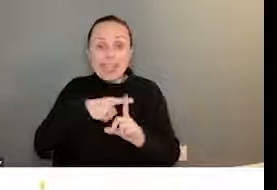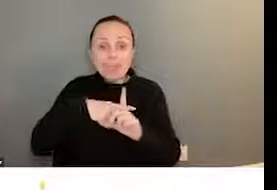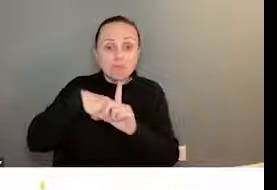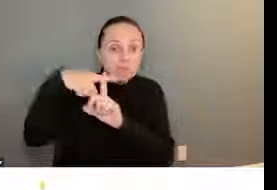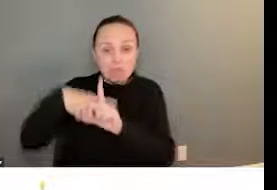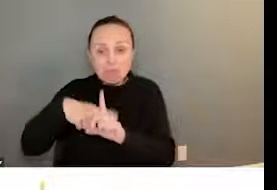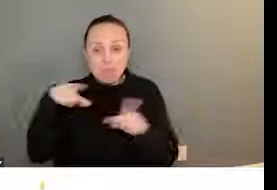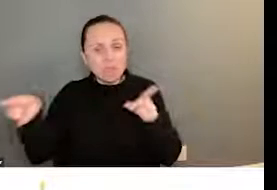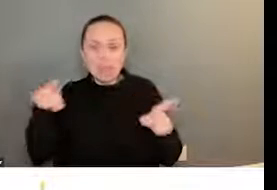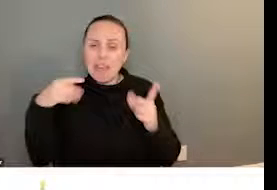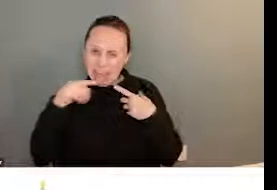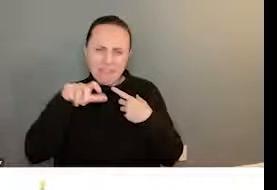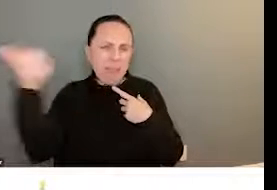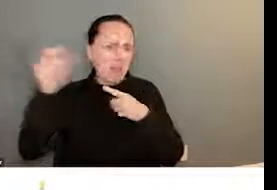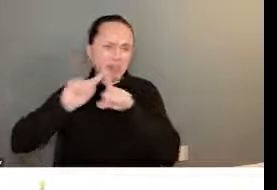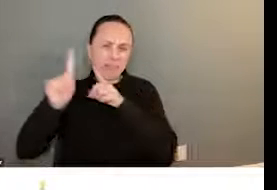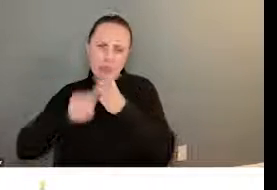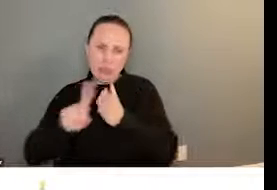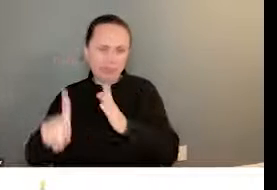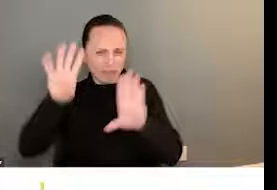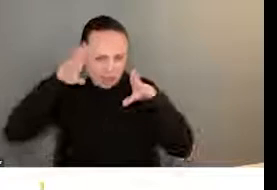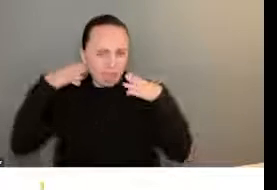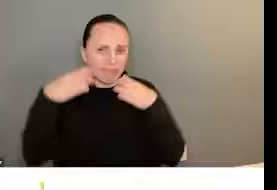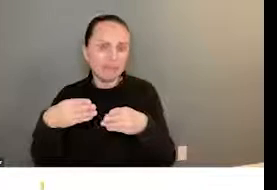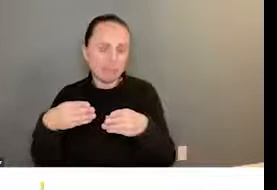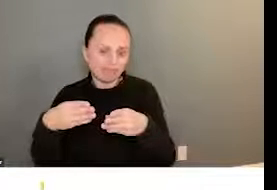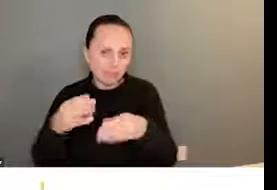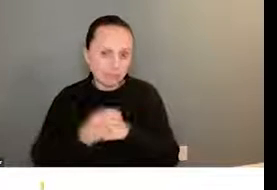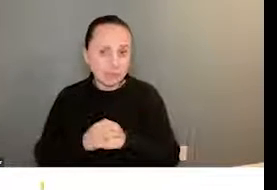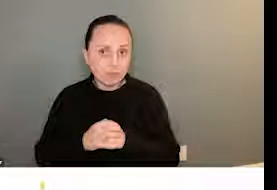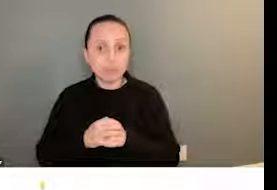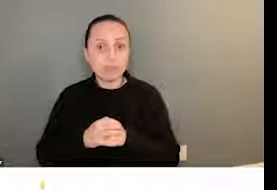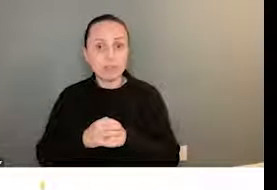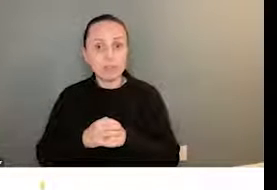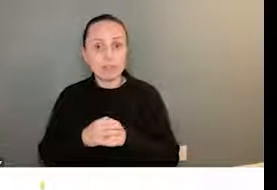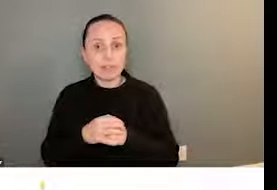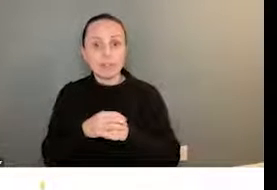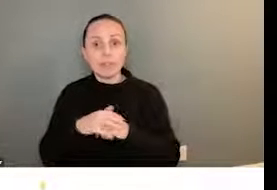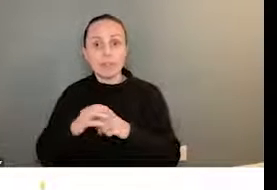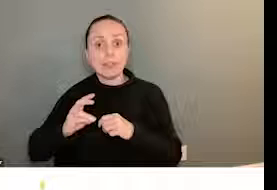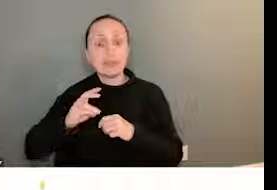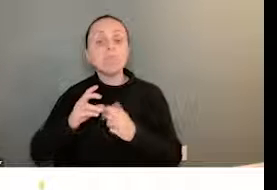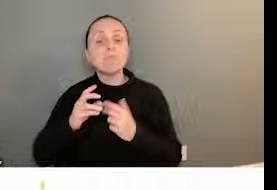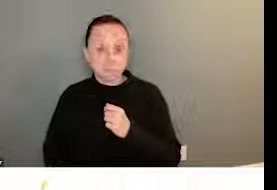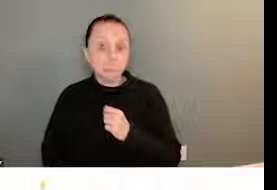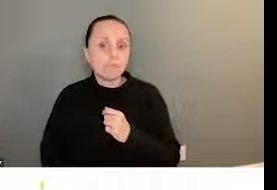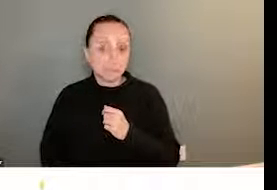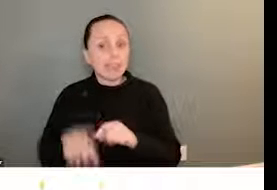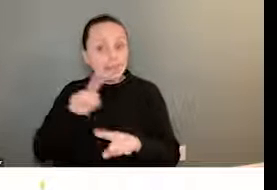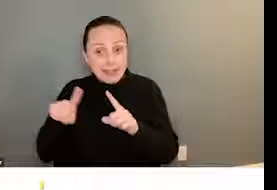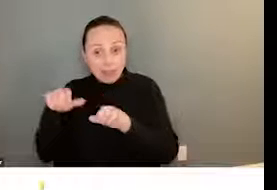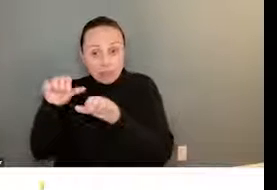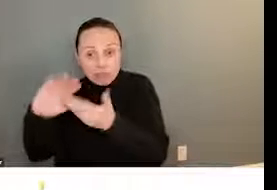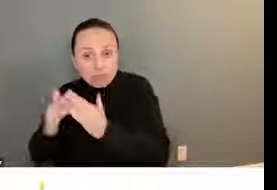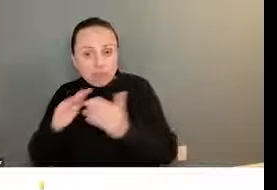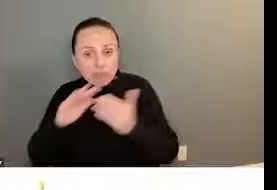been plenty of other studies that have done just that. So the number of disturbances that exist in specific neighborhoods